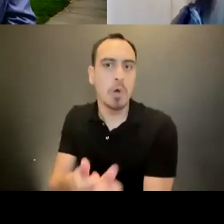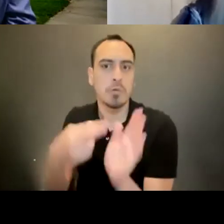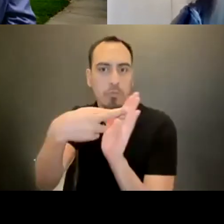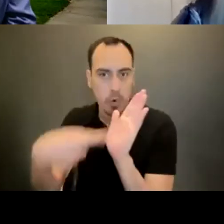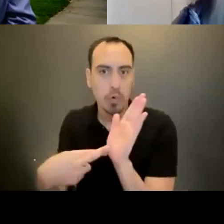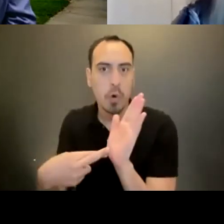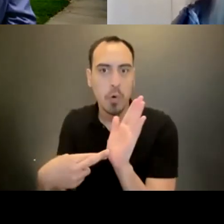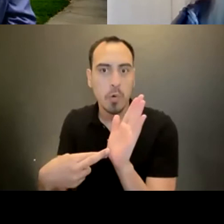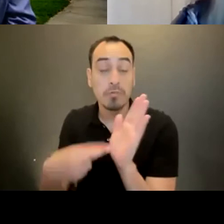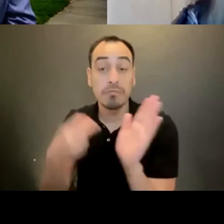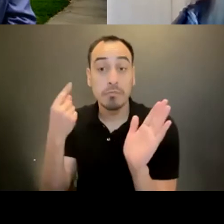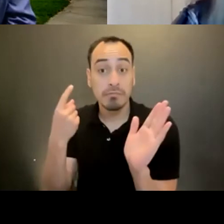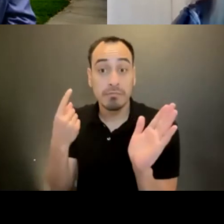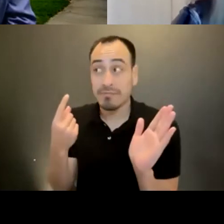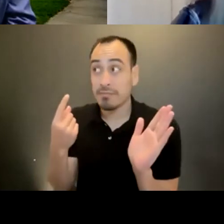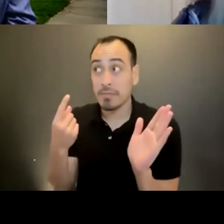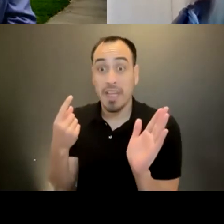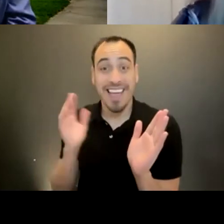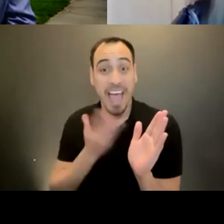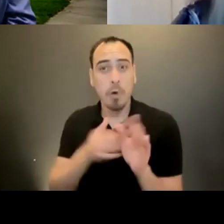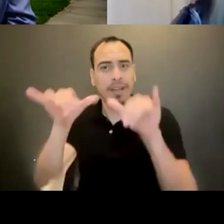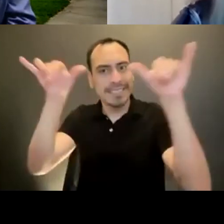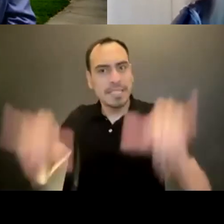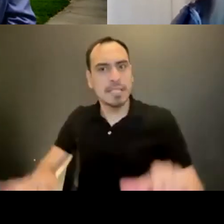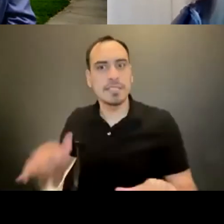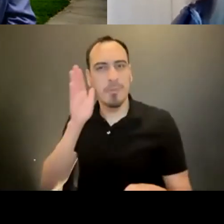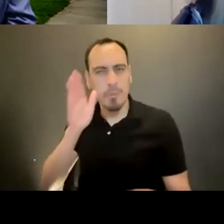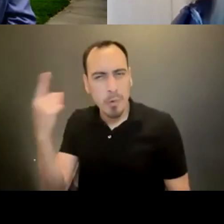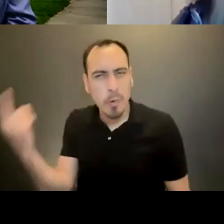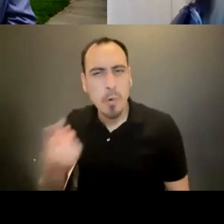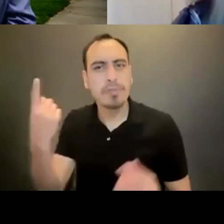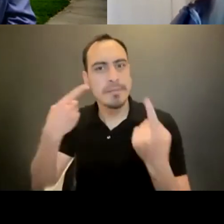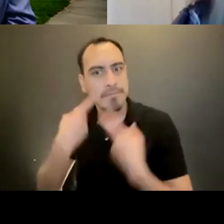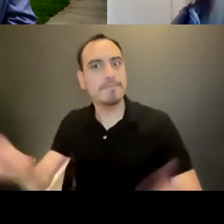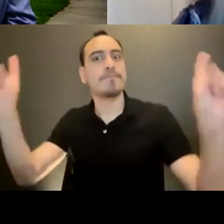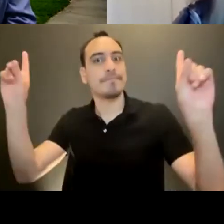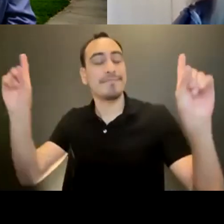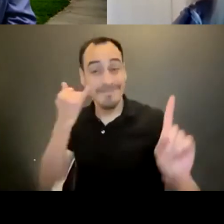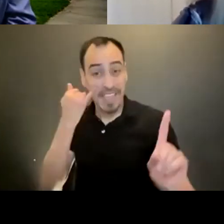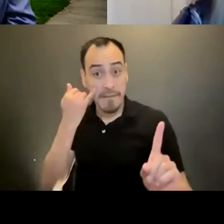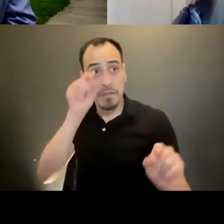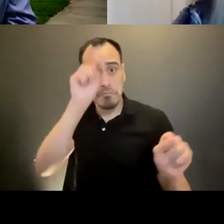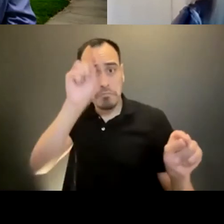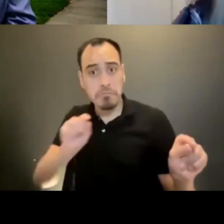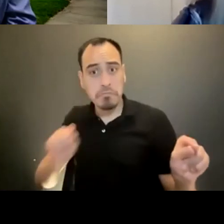systems will only work if everybody follows the same rules. And so again,